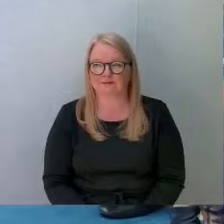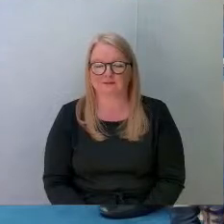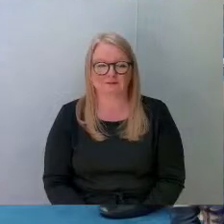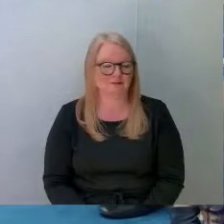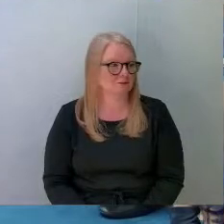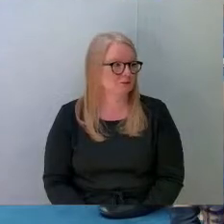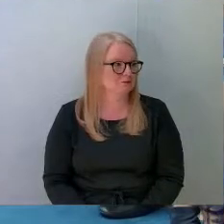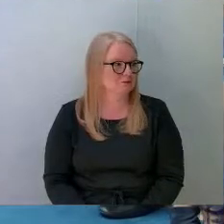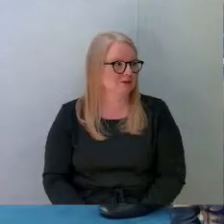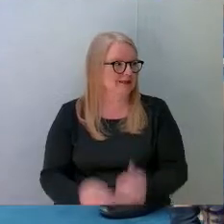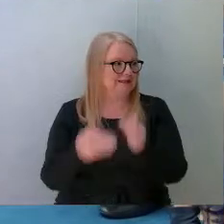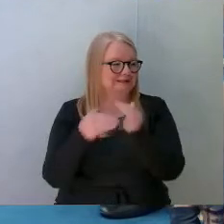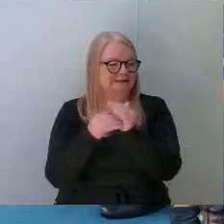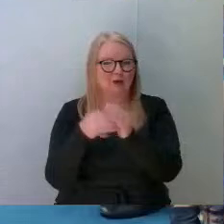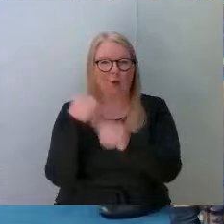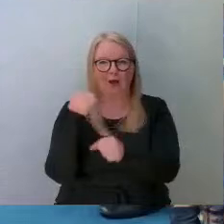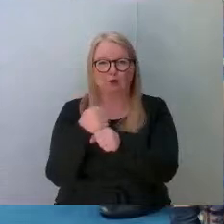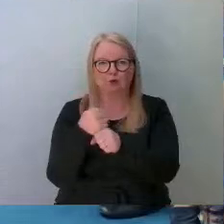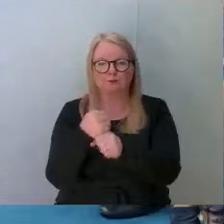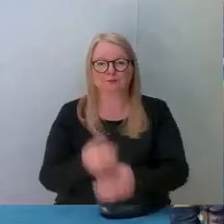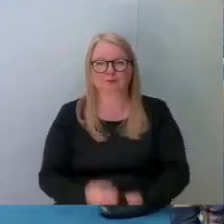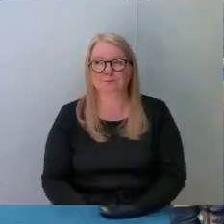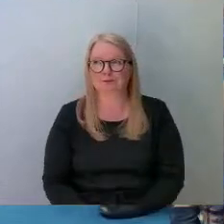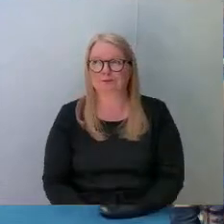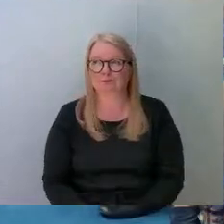Ziyuan Gu.